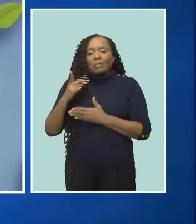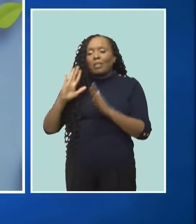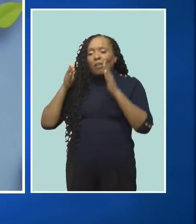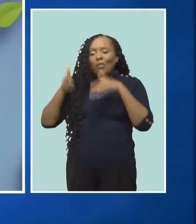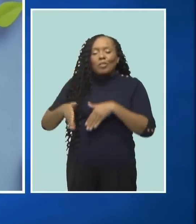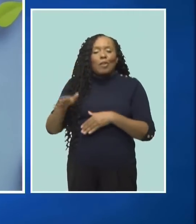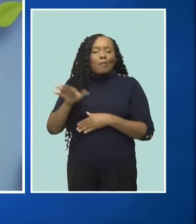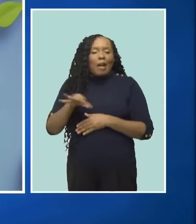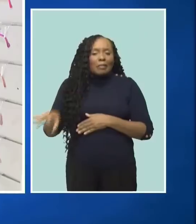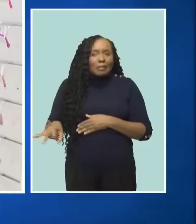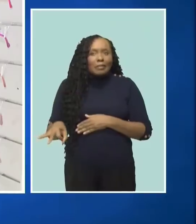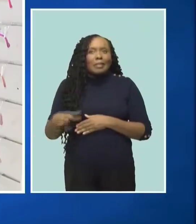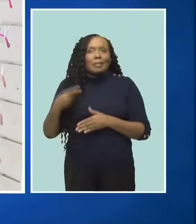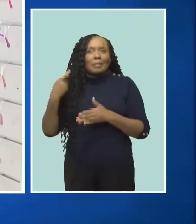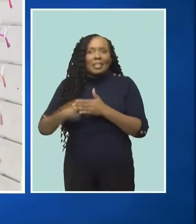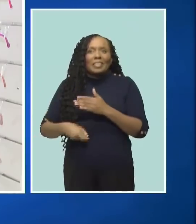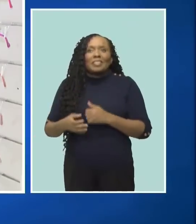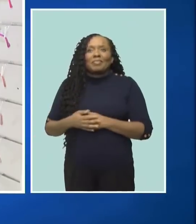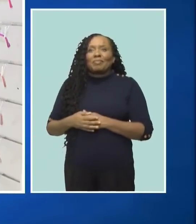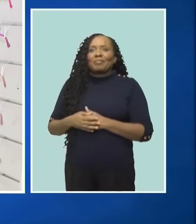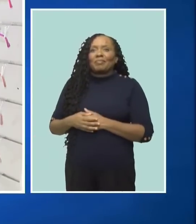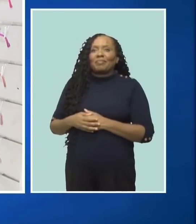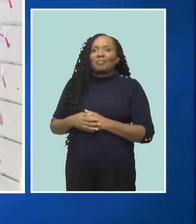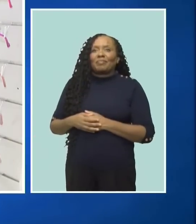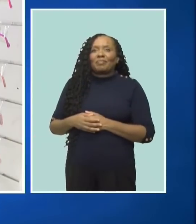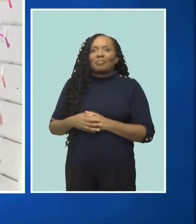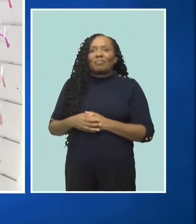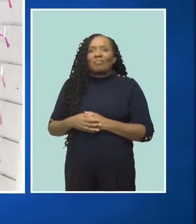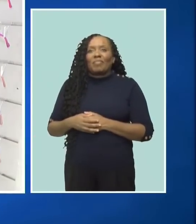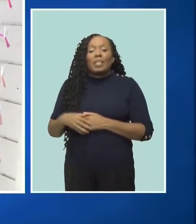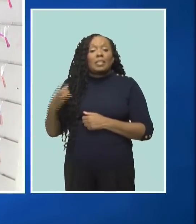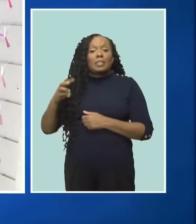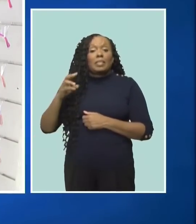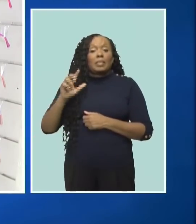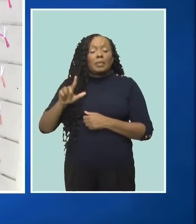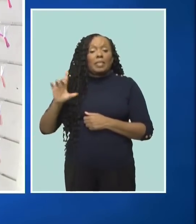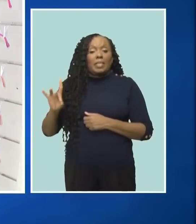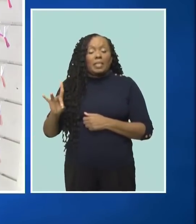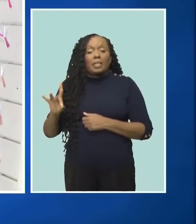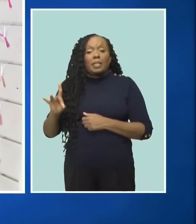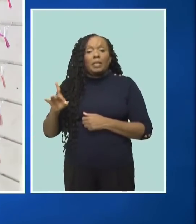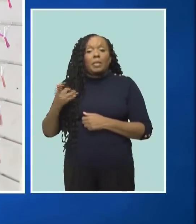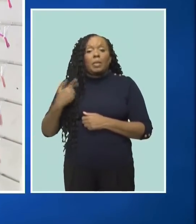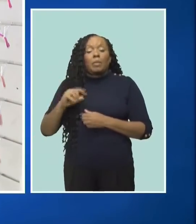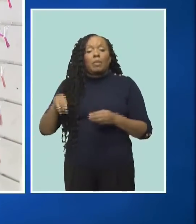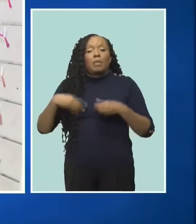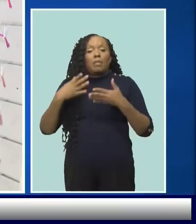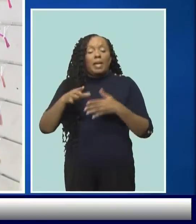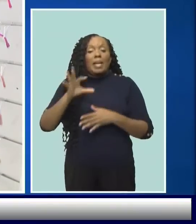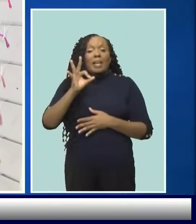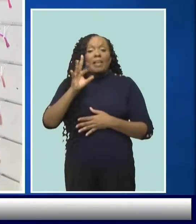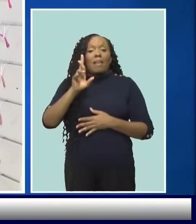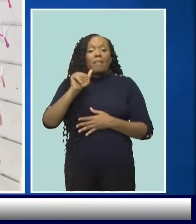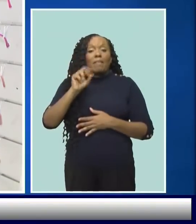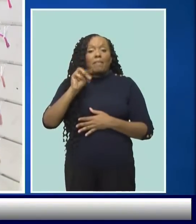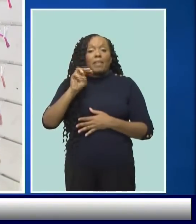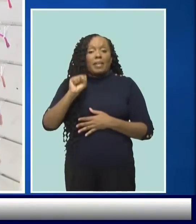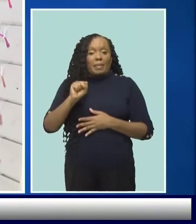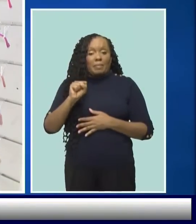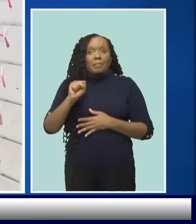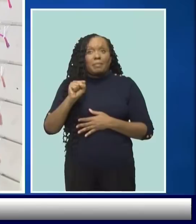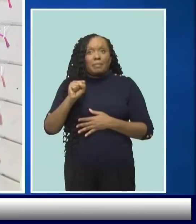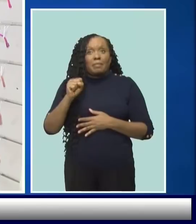fashion and price. 1628 is basically a frames company. We provide the prescription